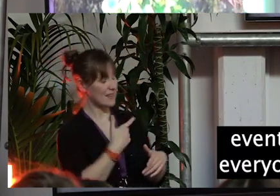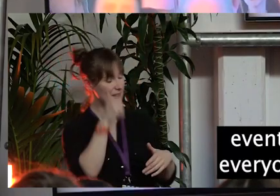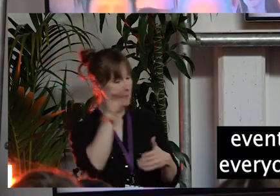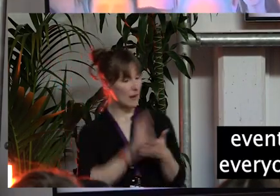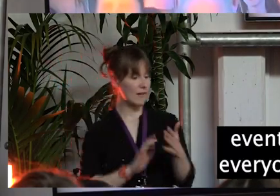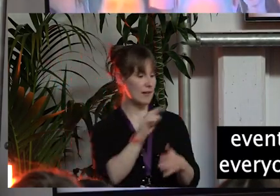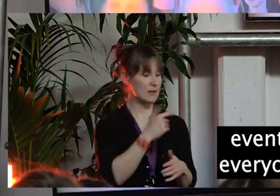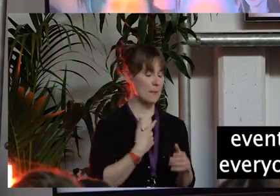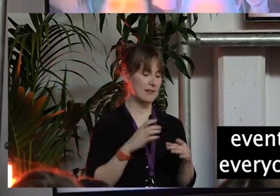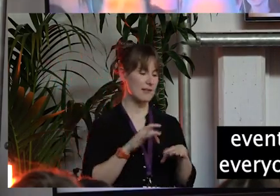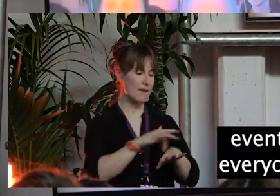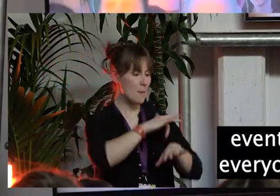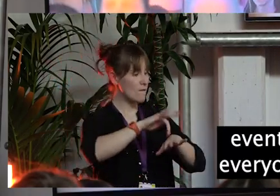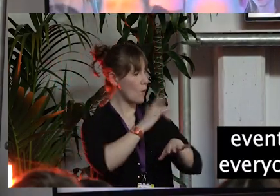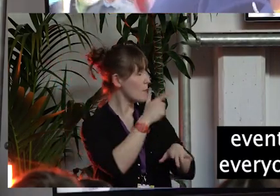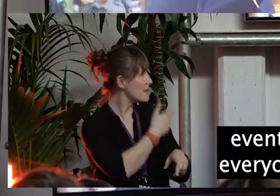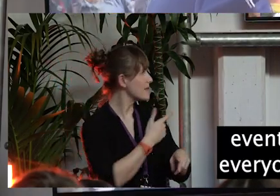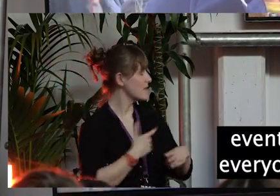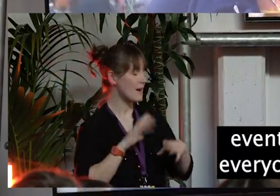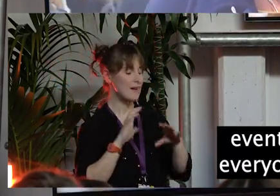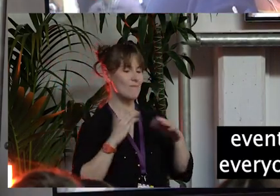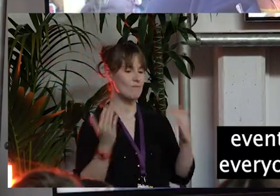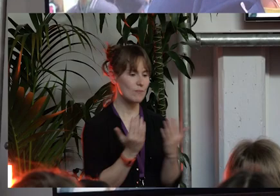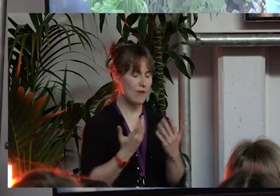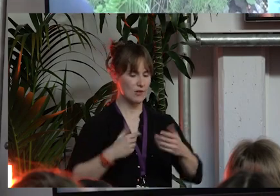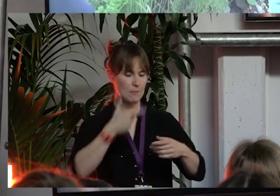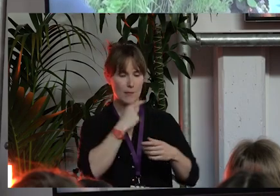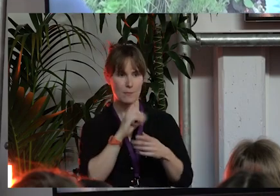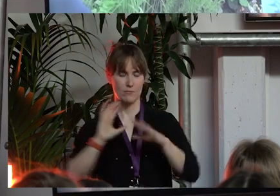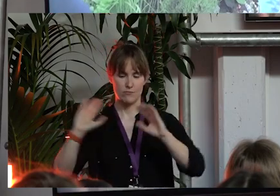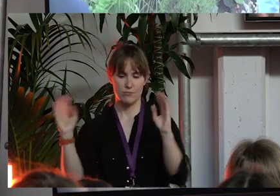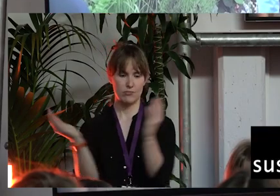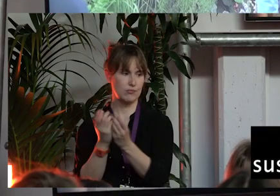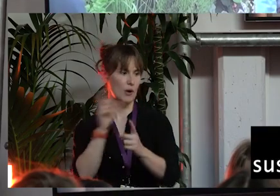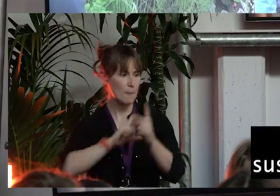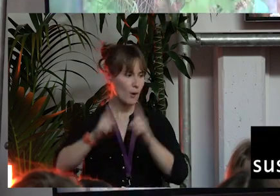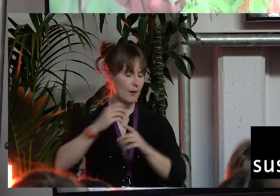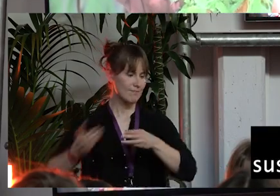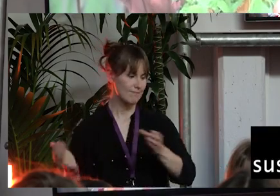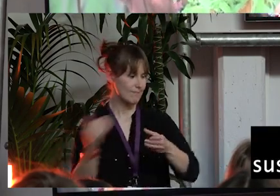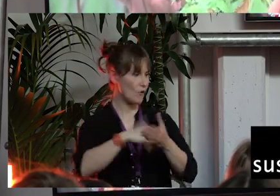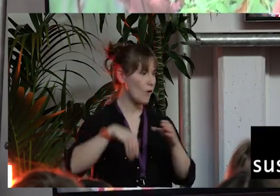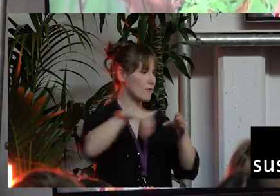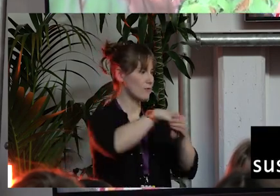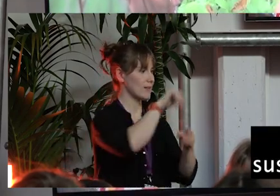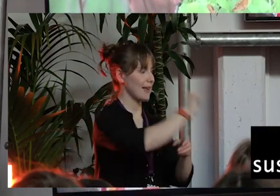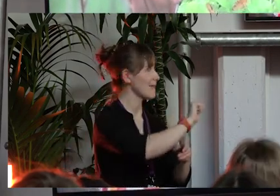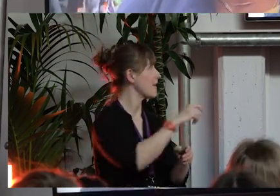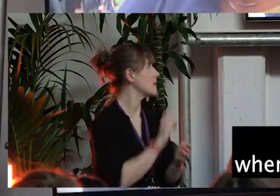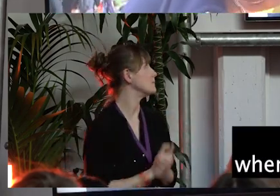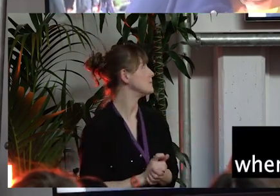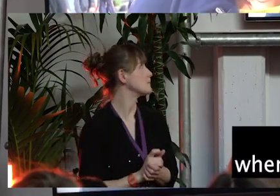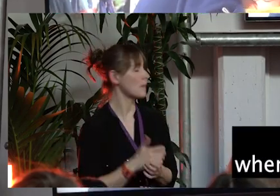event programme has really meant that everyone has been part of this project. We've considered sustainability right from the